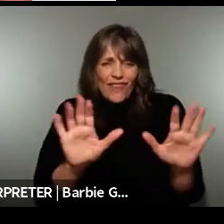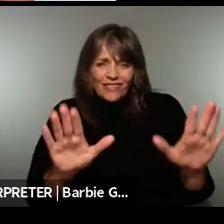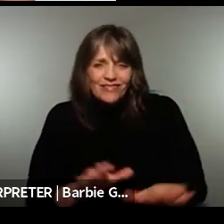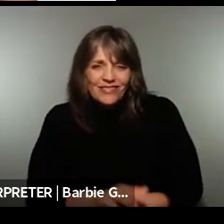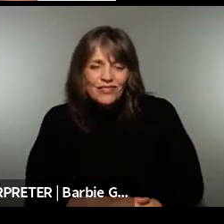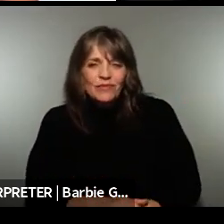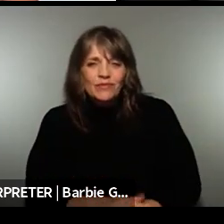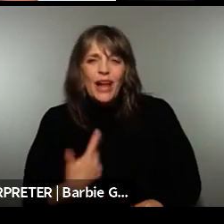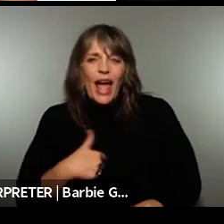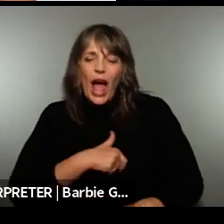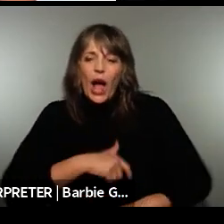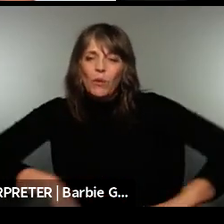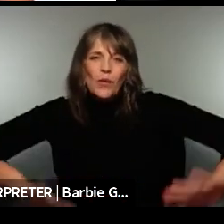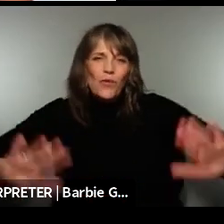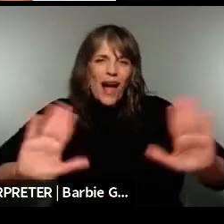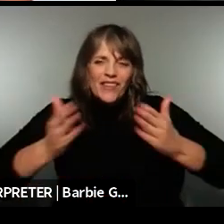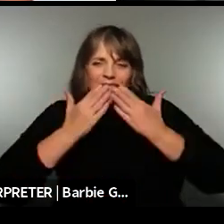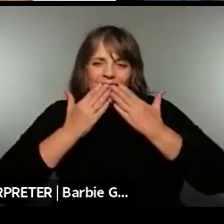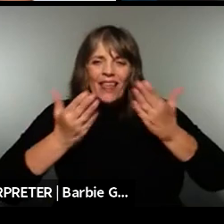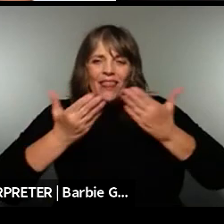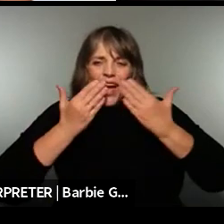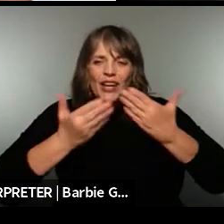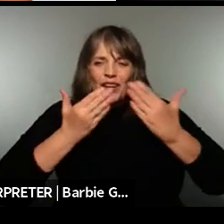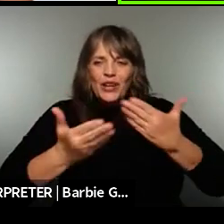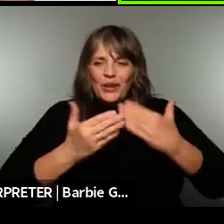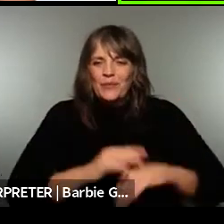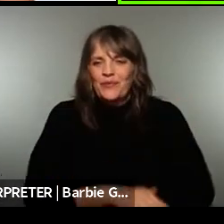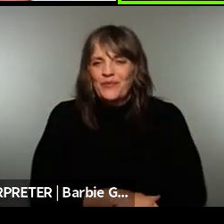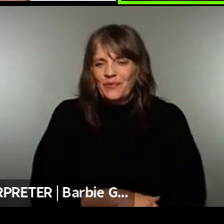waving and saying thank you. Thanks everybody.